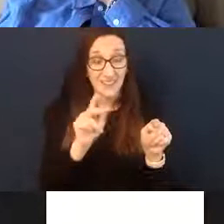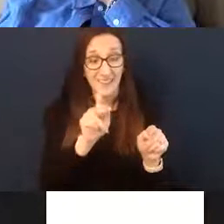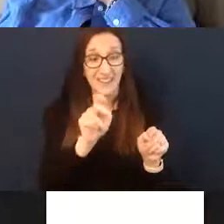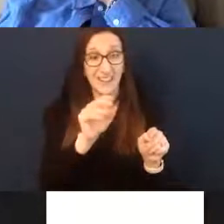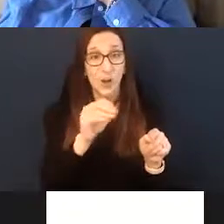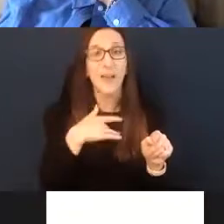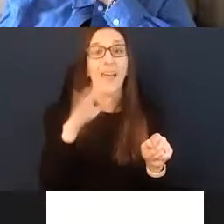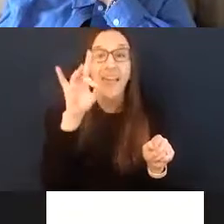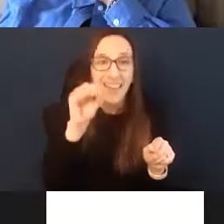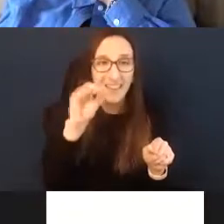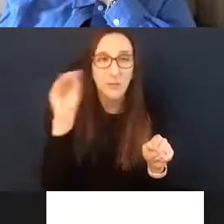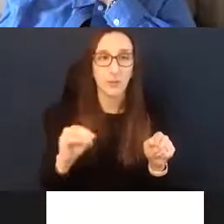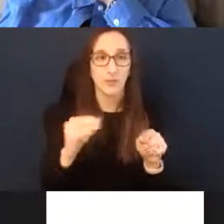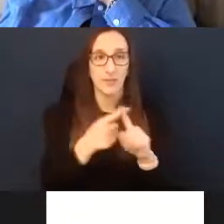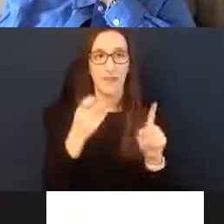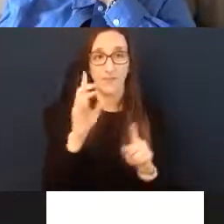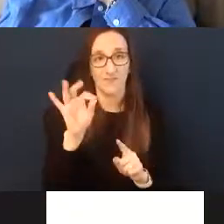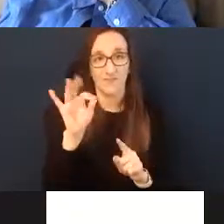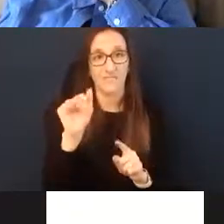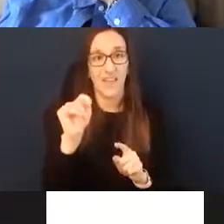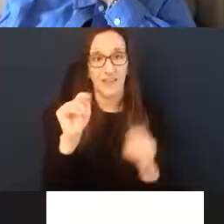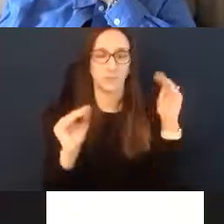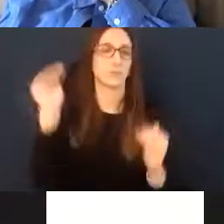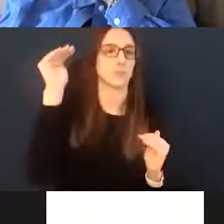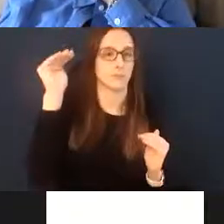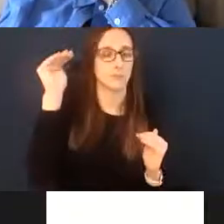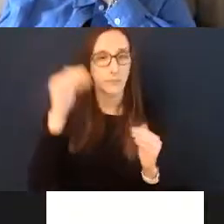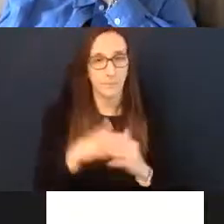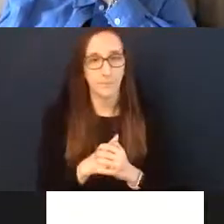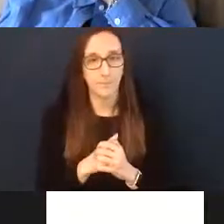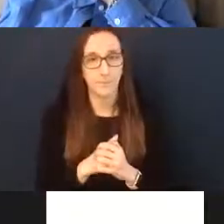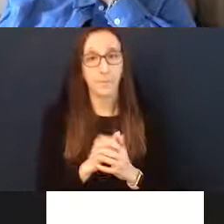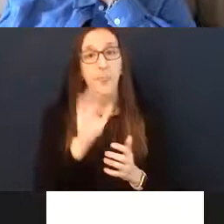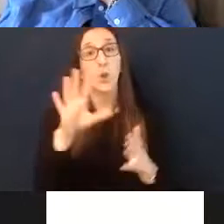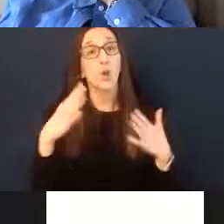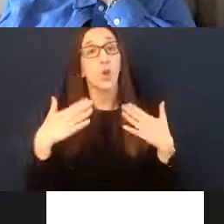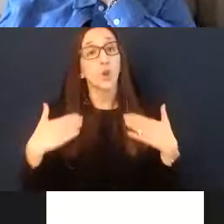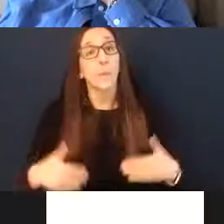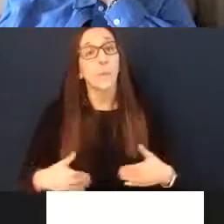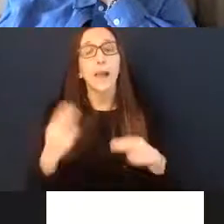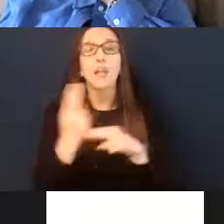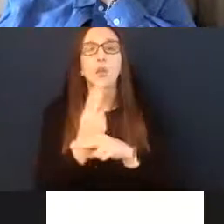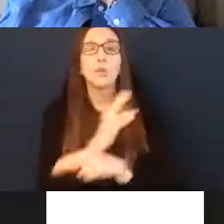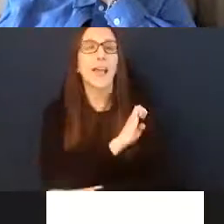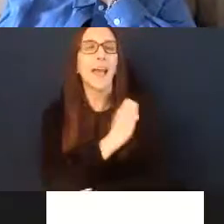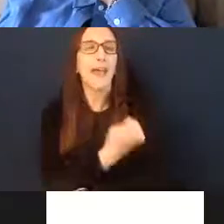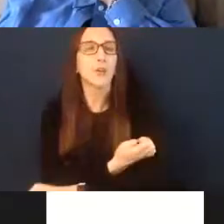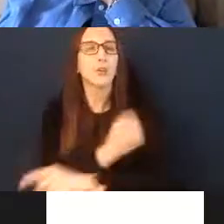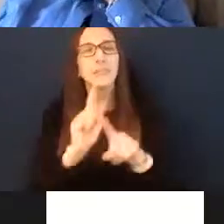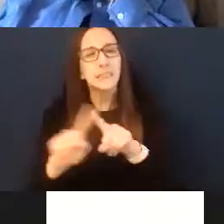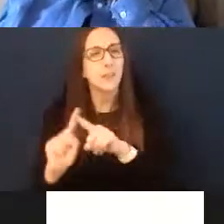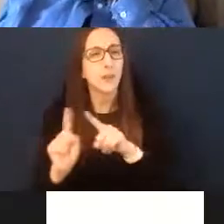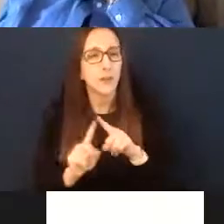from fat. So your body kind of breaks down and uses energy differently on a keto